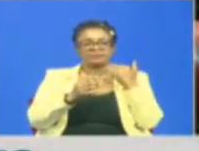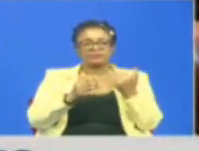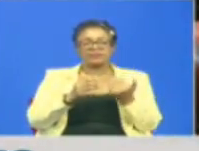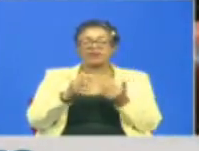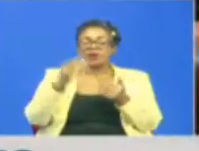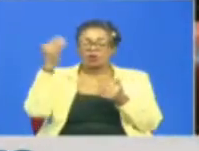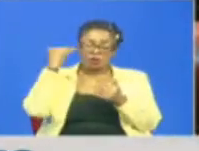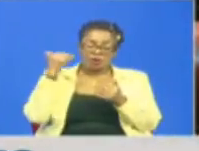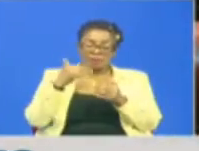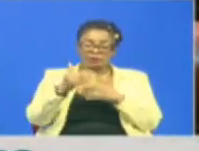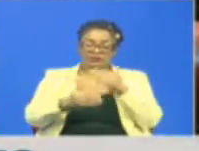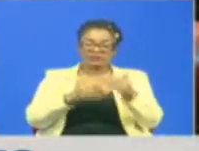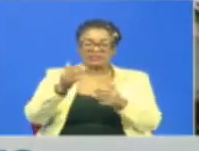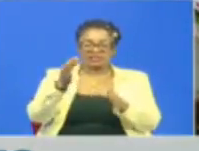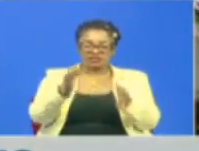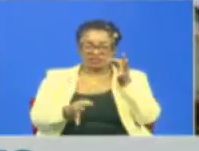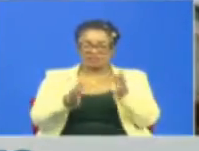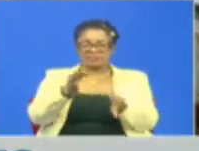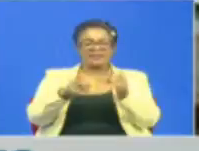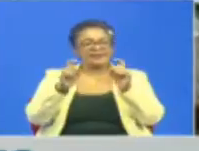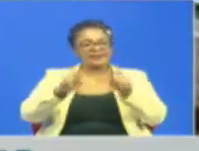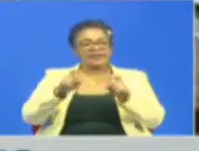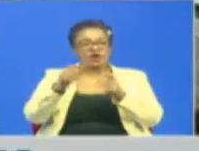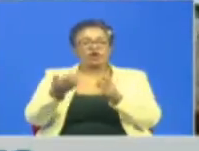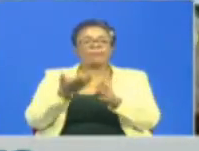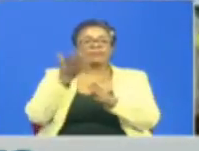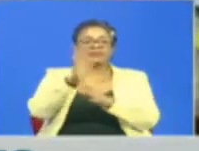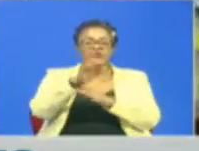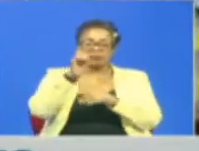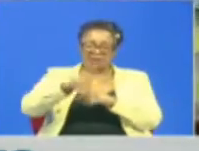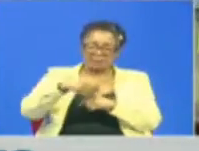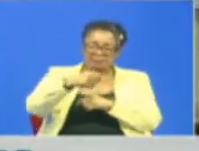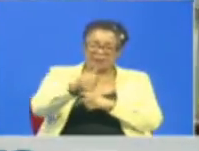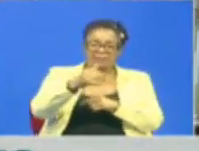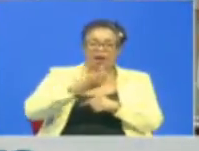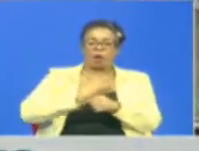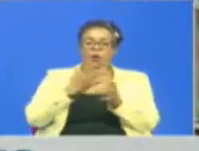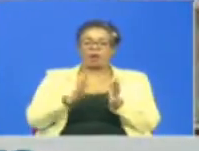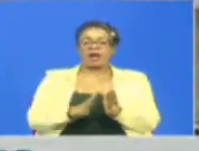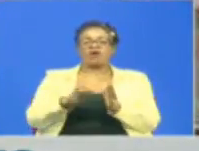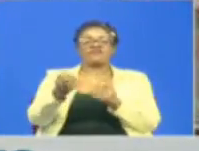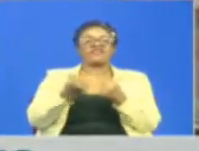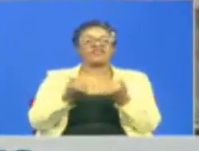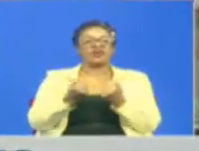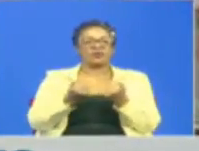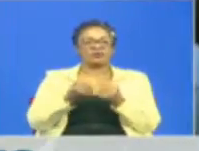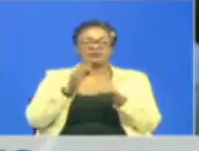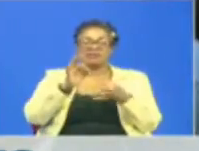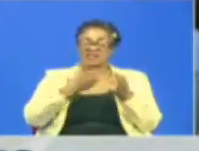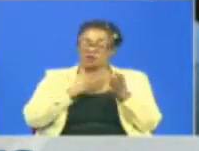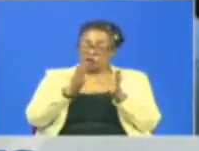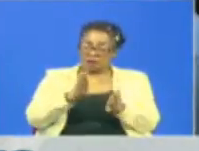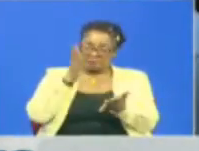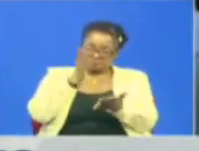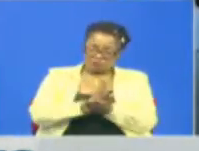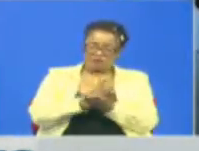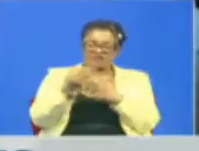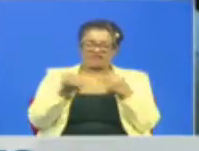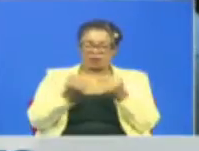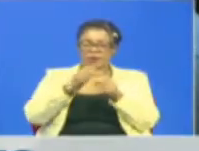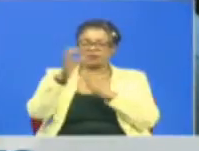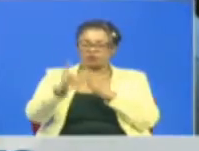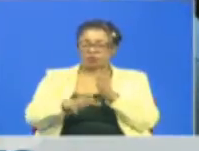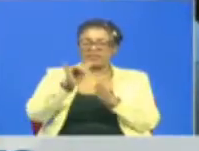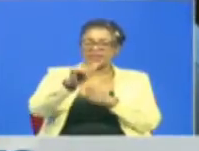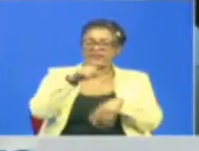procedure, the judgment requires that compensation be paid by the owner of the vehicle. If the owner proves that his vehicle was insured at the